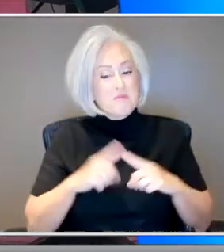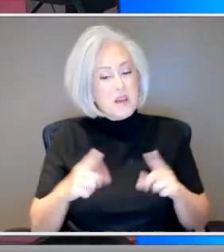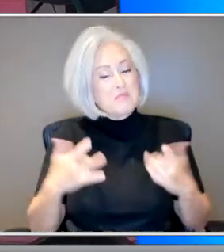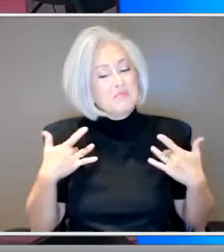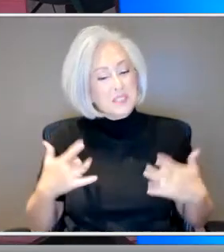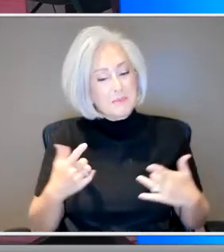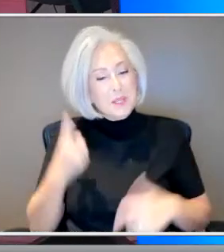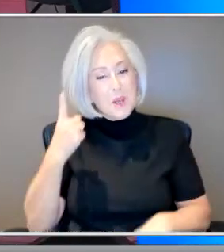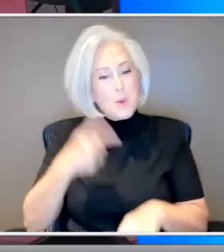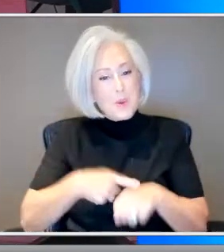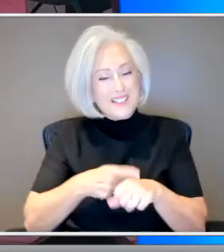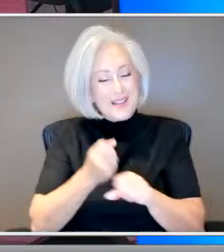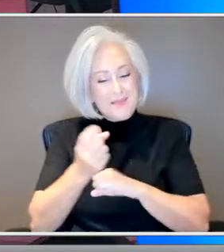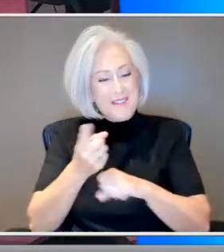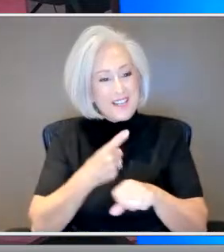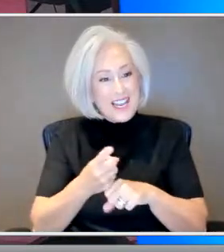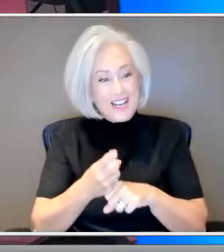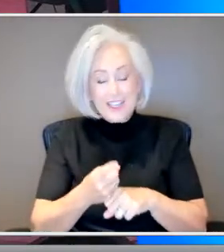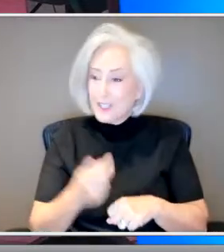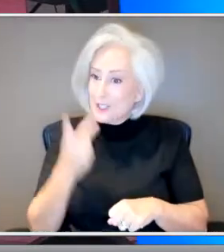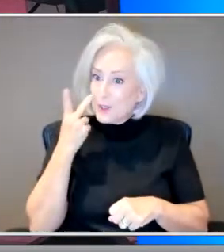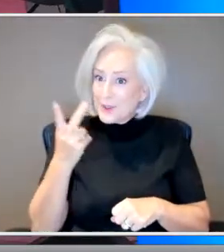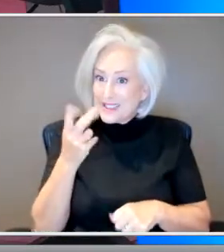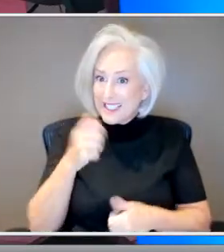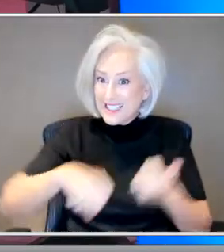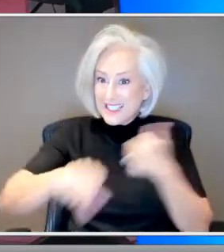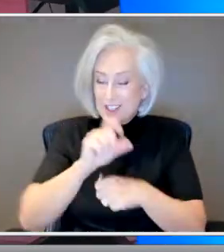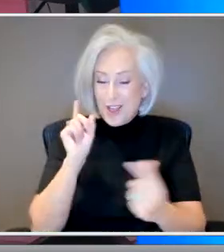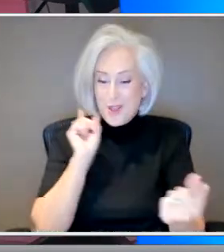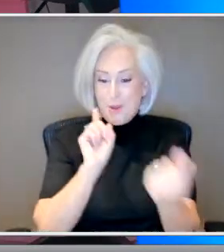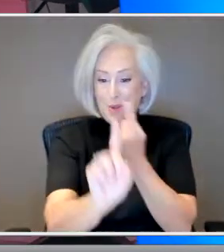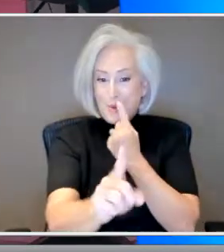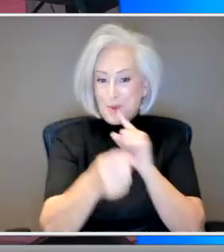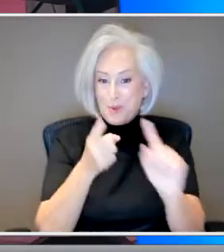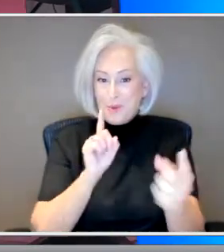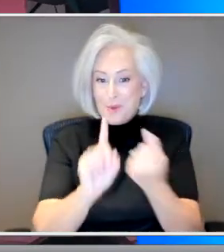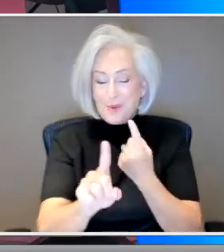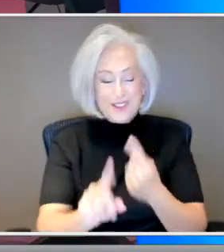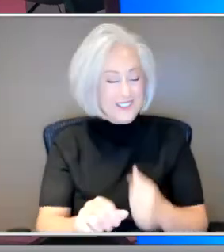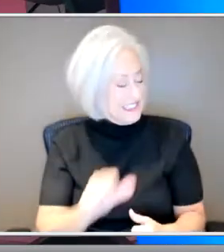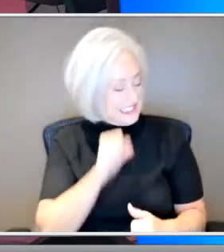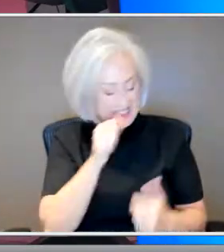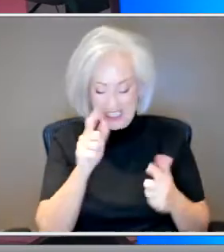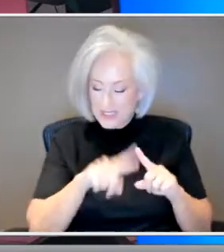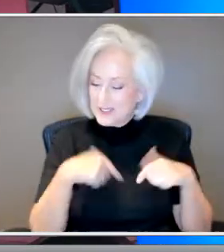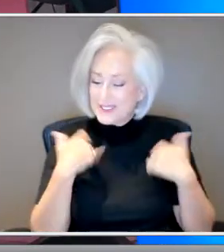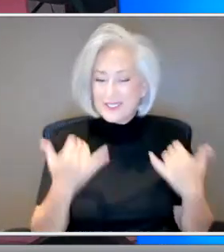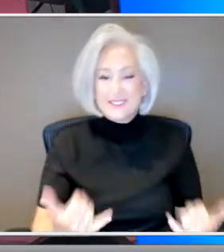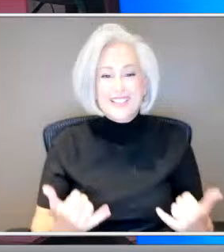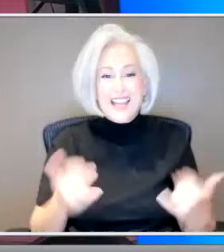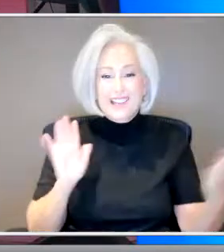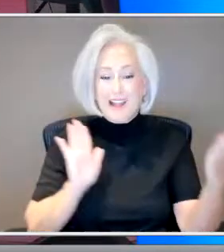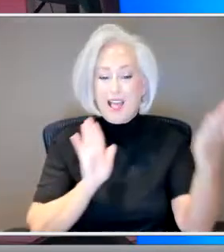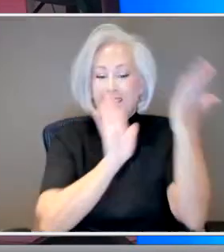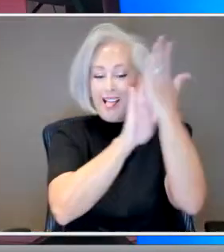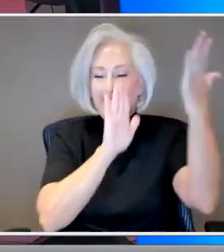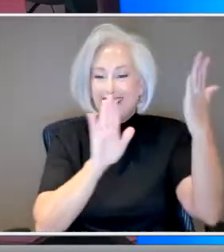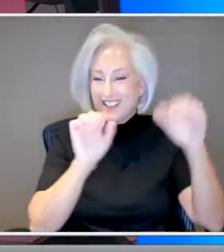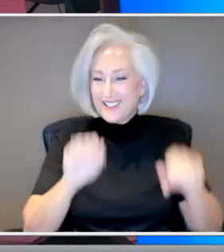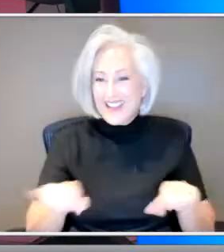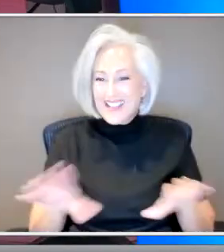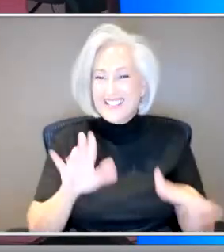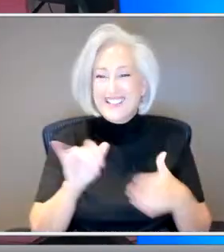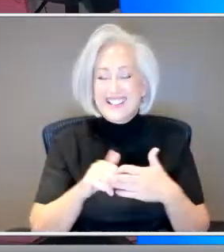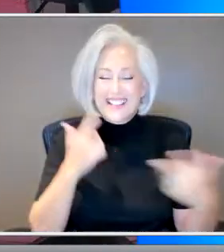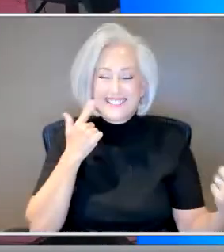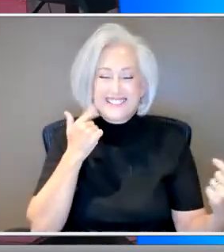until today. Yeah. And can you high five her when you see her? Or is there a HIPAA violation? Do you have to say, hi, colleague?